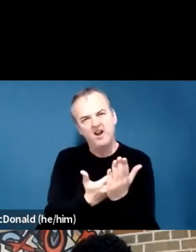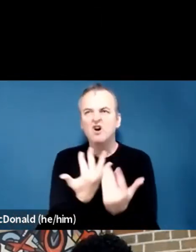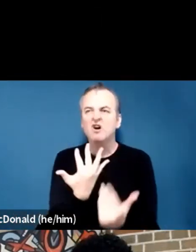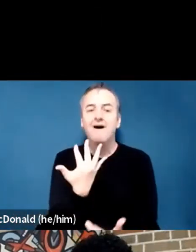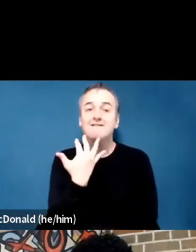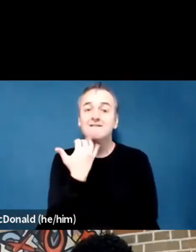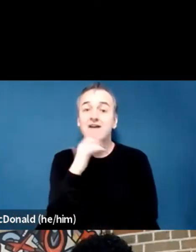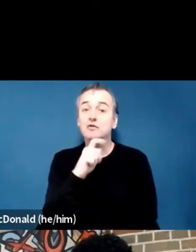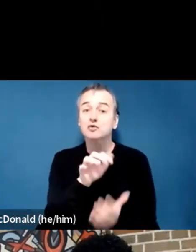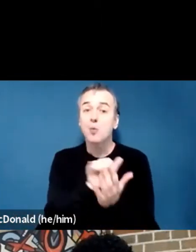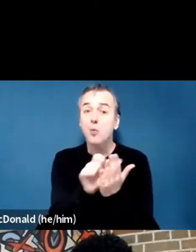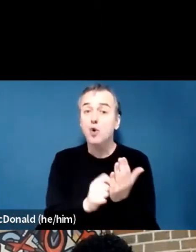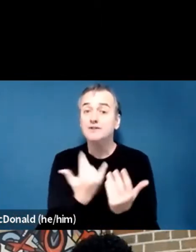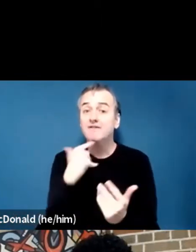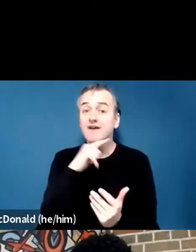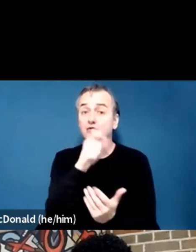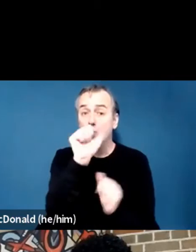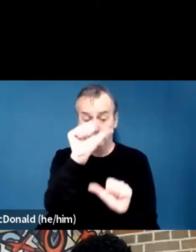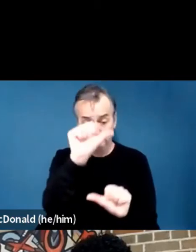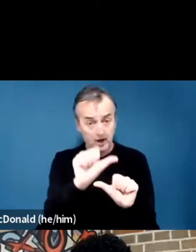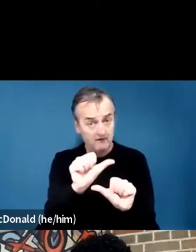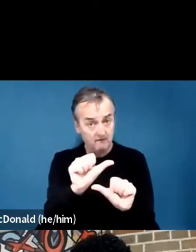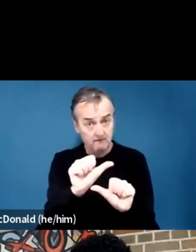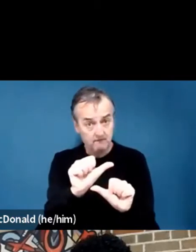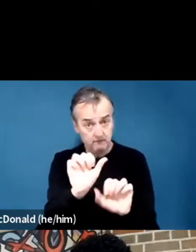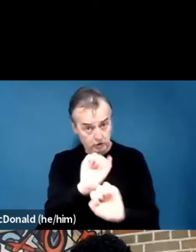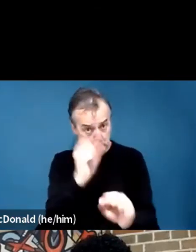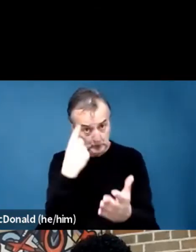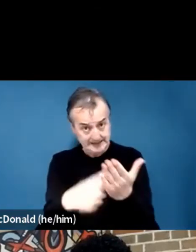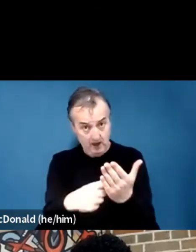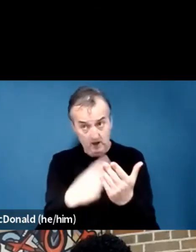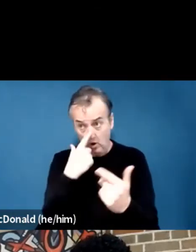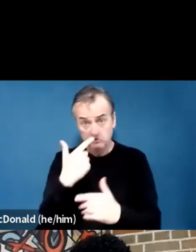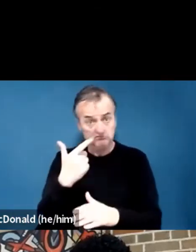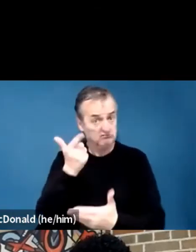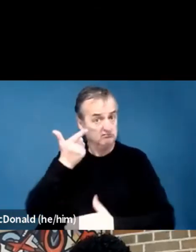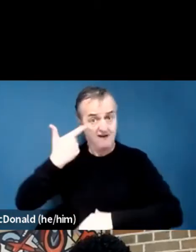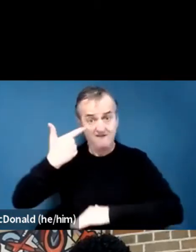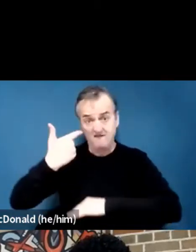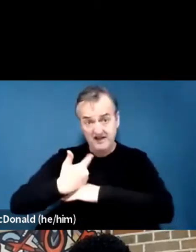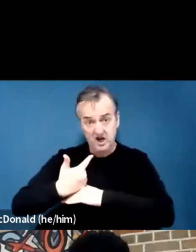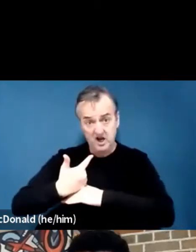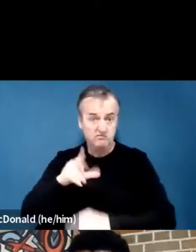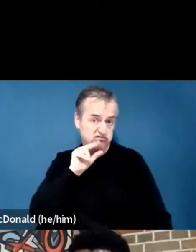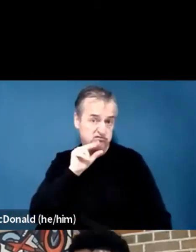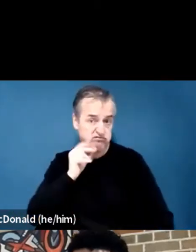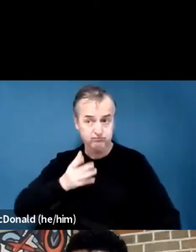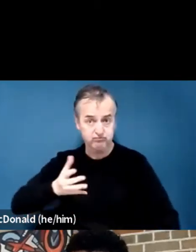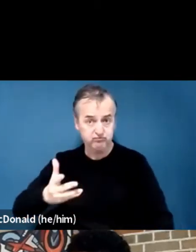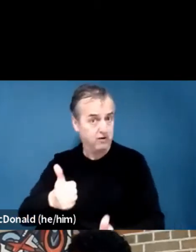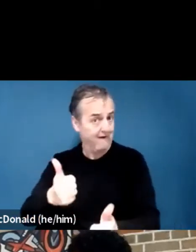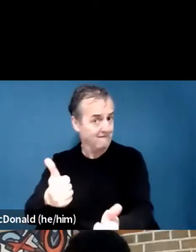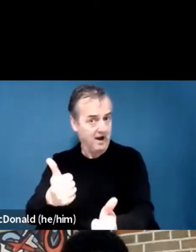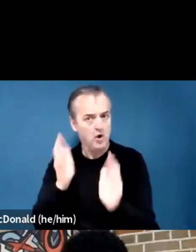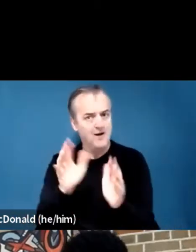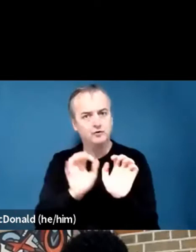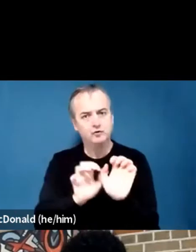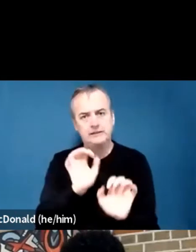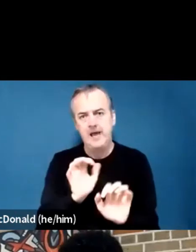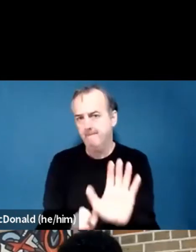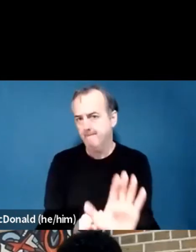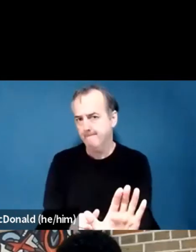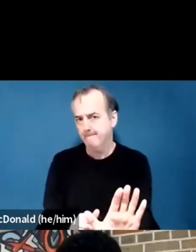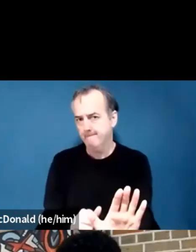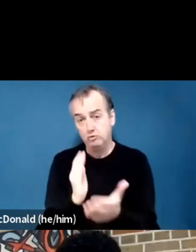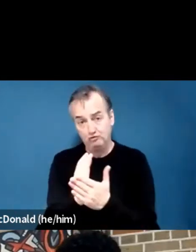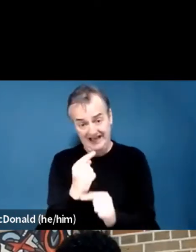in whatever way you want to, or indeed, you know, a video application, if that's your preferred means. But like,